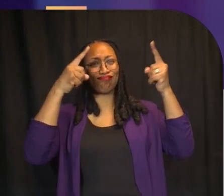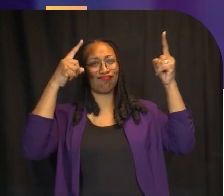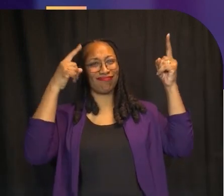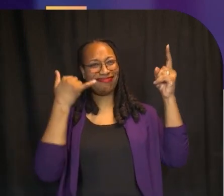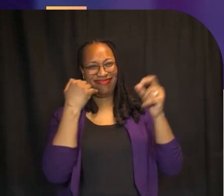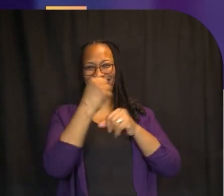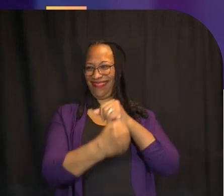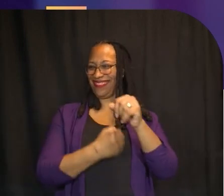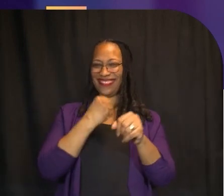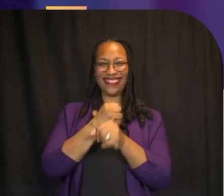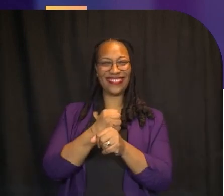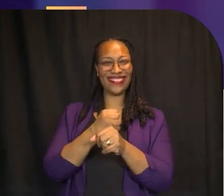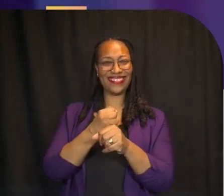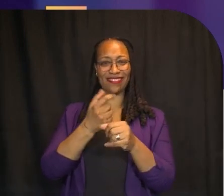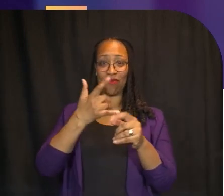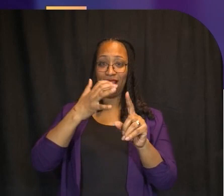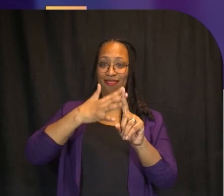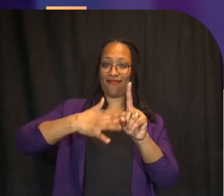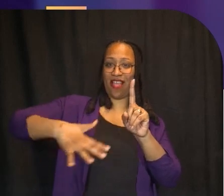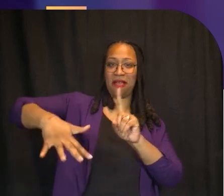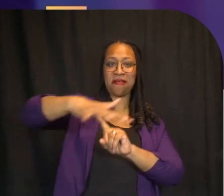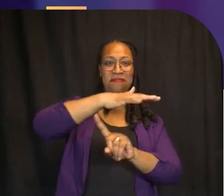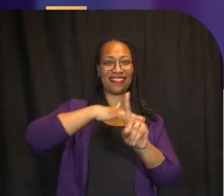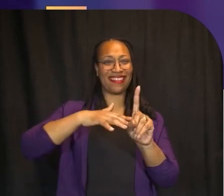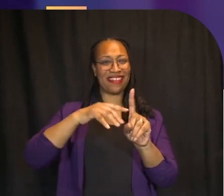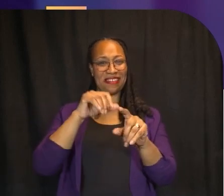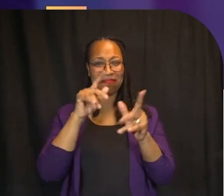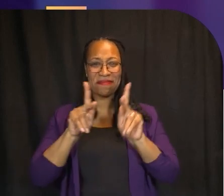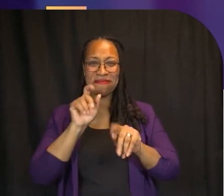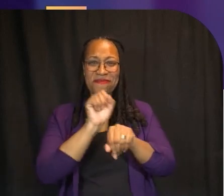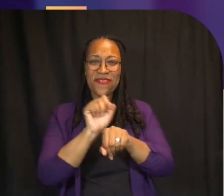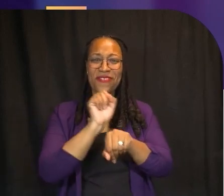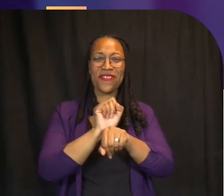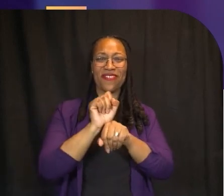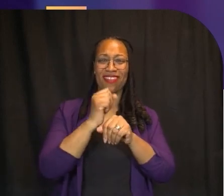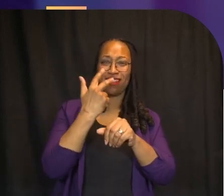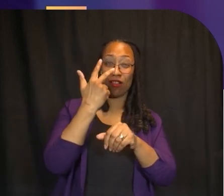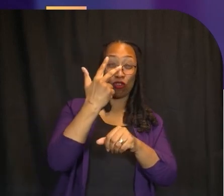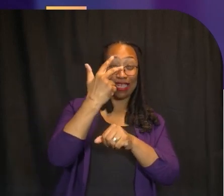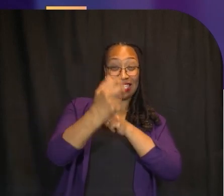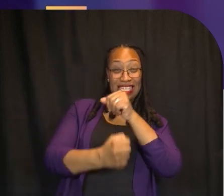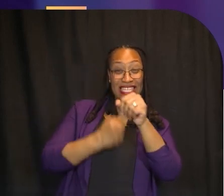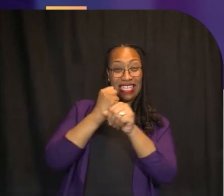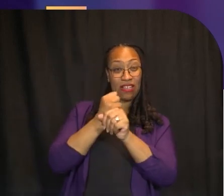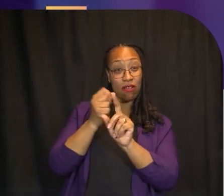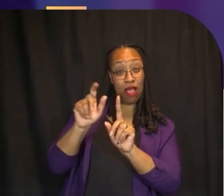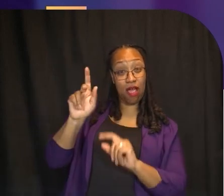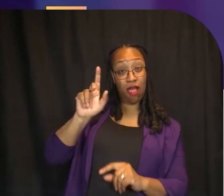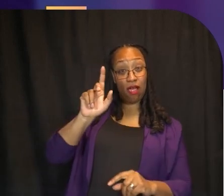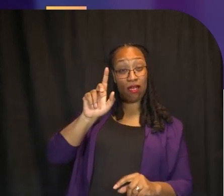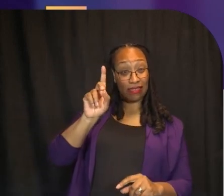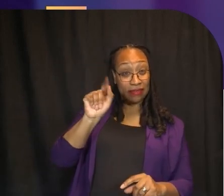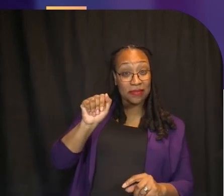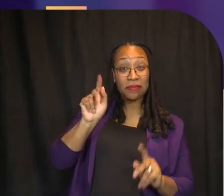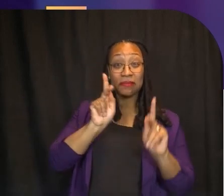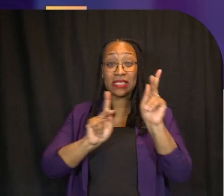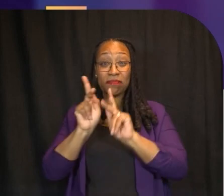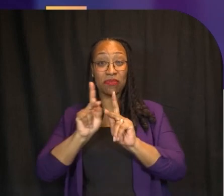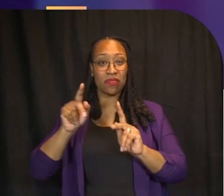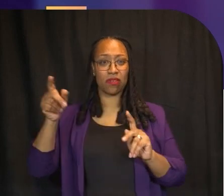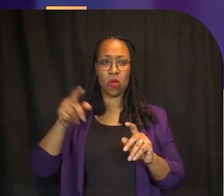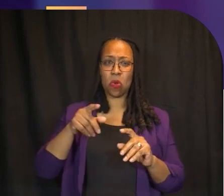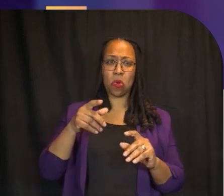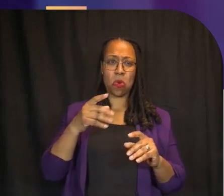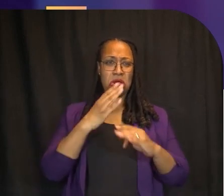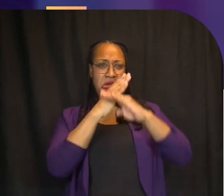and testing access have been inconsistent and only accessible to some. Caution, concern, and